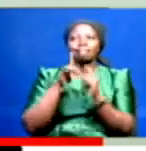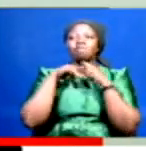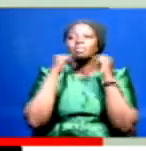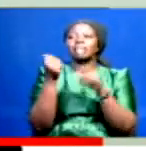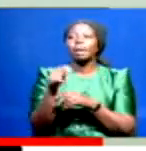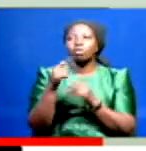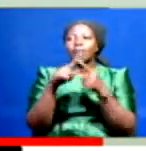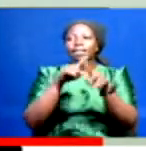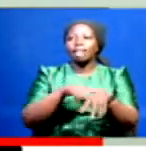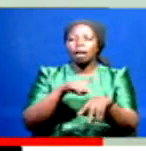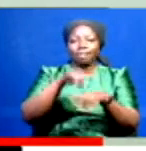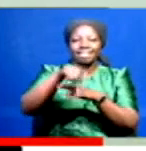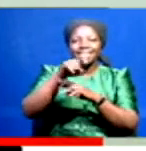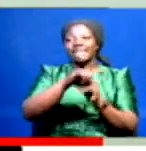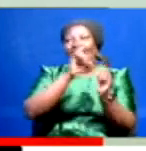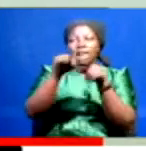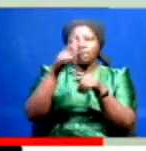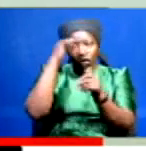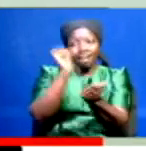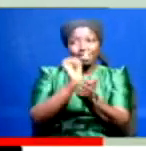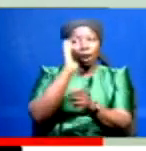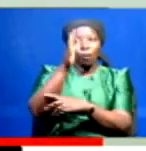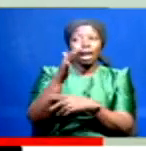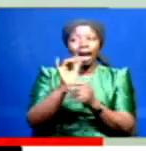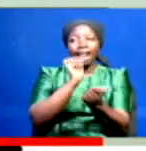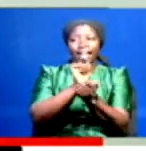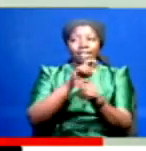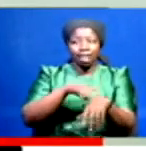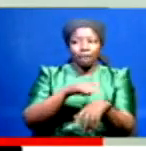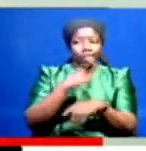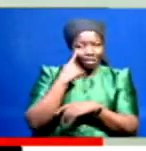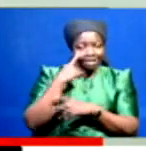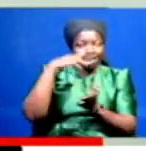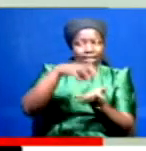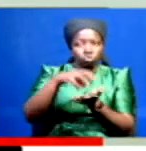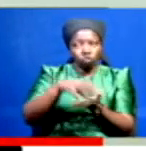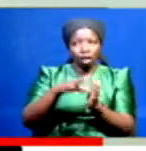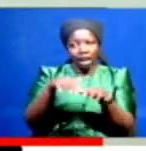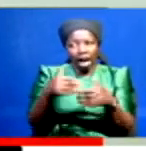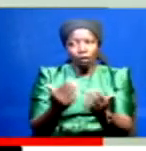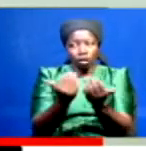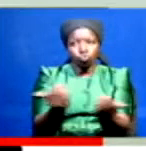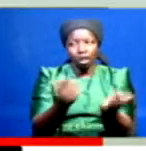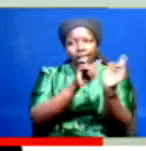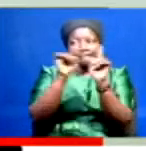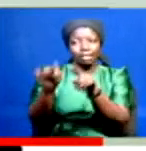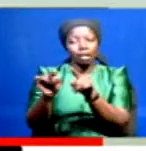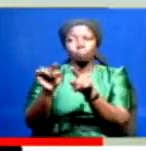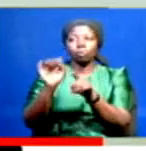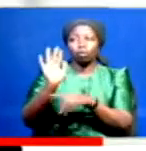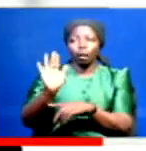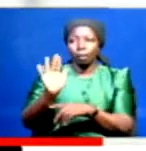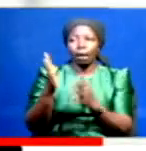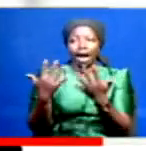Once the need come for arresting, we are going to arrest once we see the circumstances on how the children came into his hands as it is